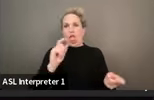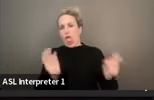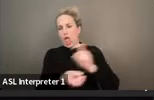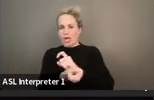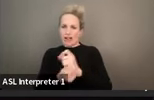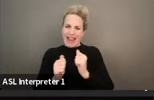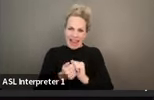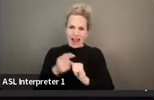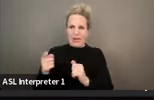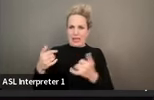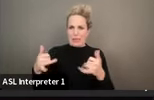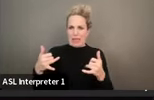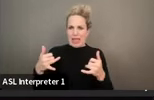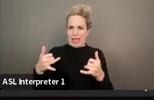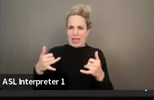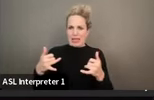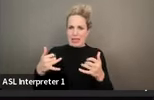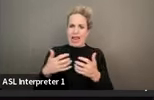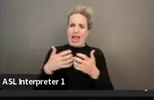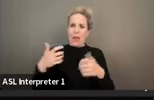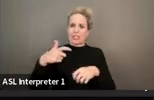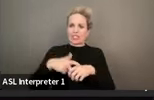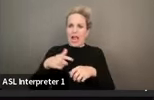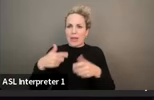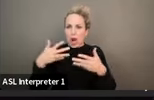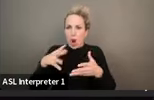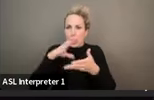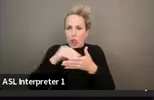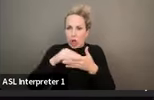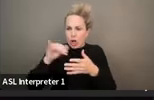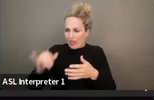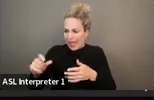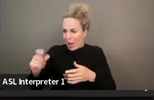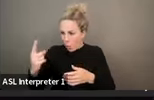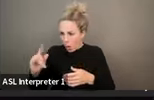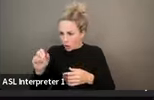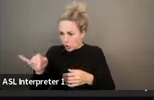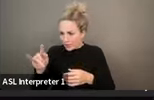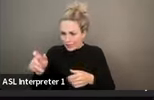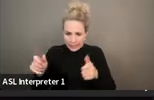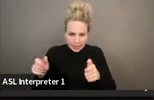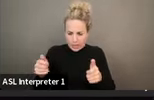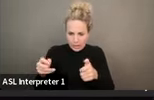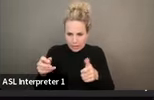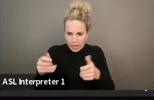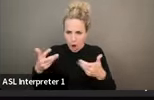he played the game currently, how much time that he invested and spent already in the current controls that he had,